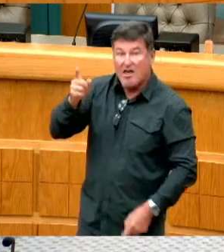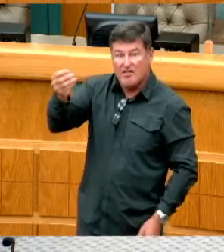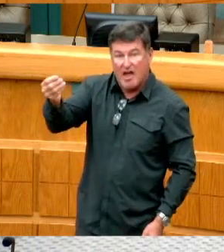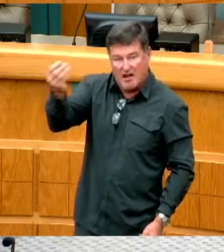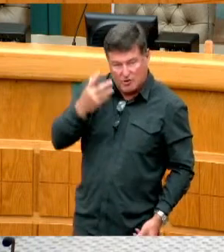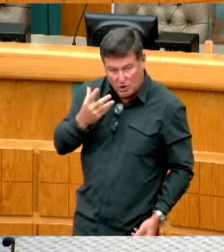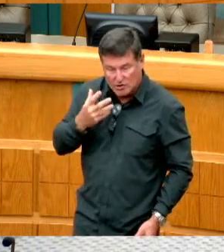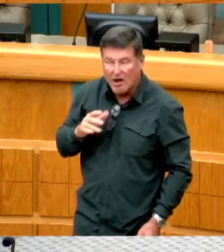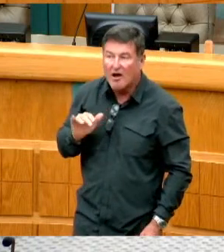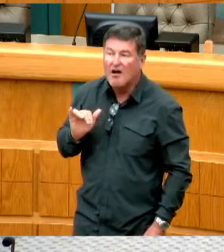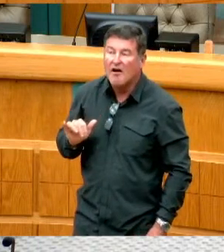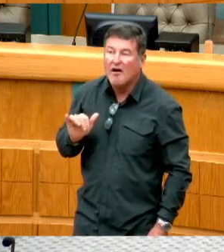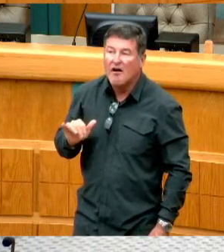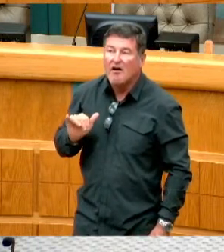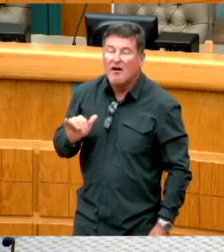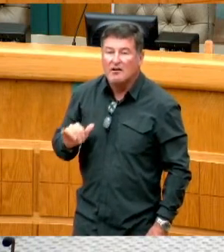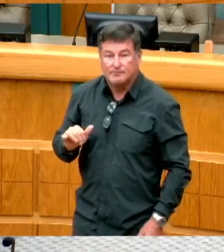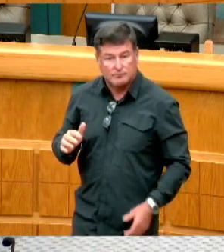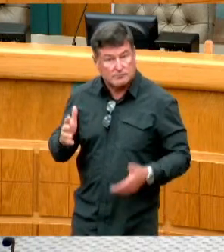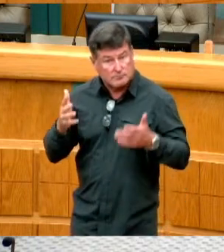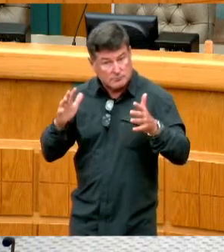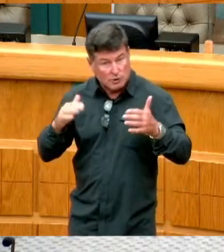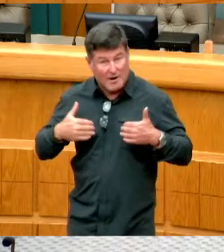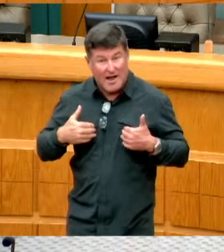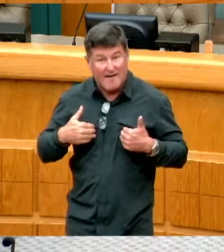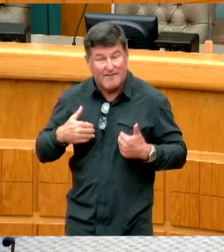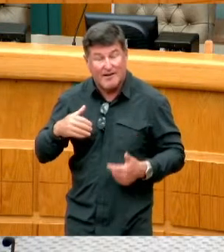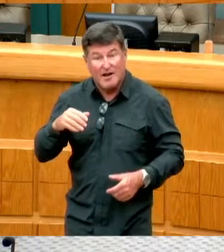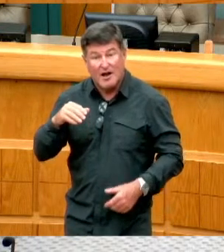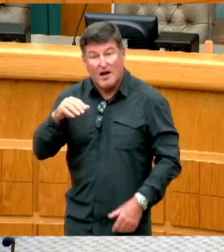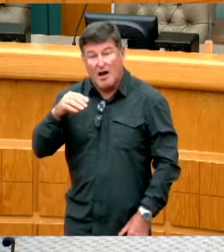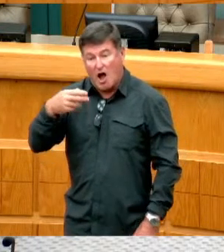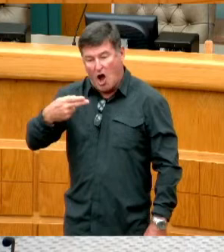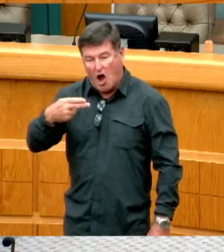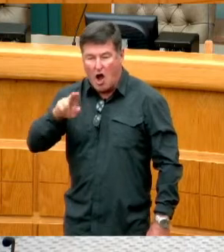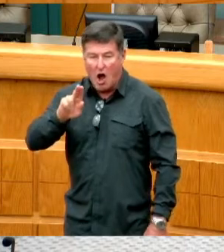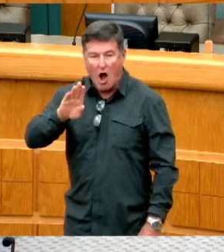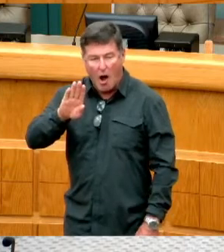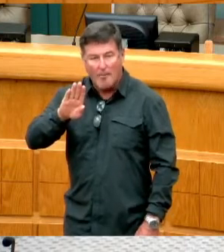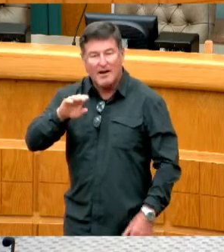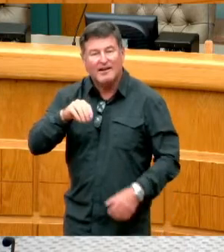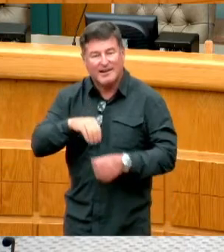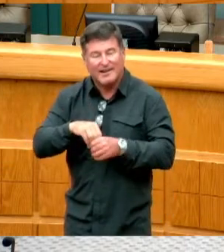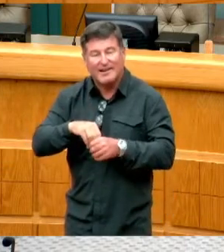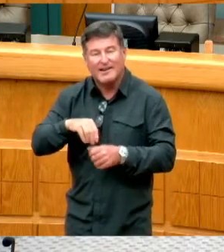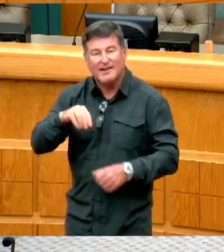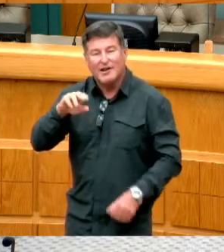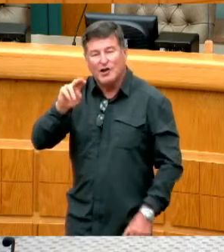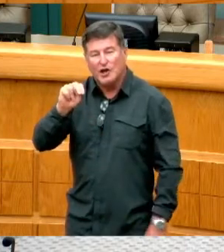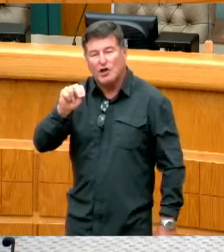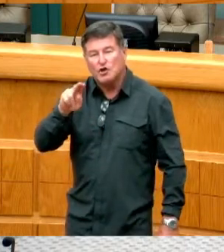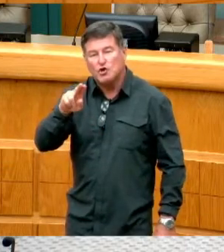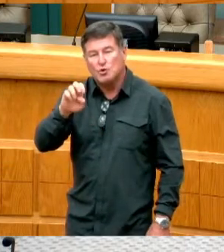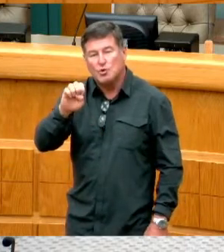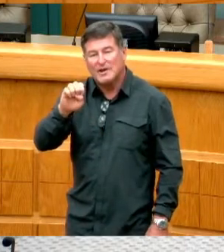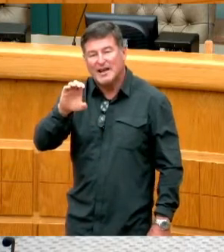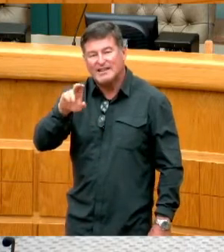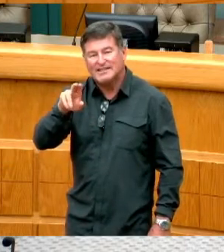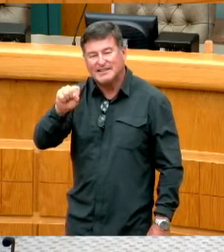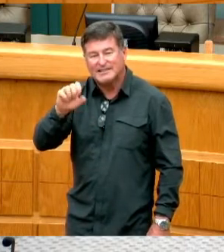have a regional hub in Nueces County, they will likely open hubs in rural Texas where there is no